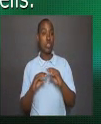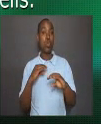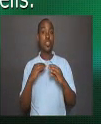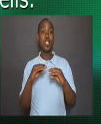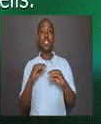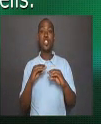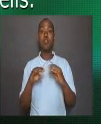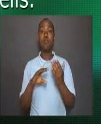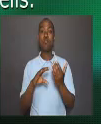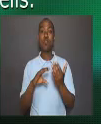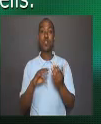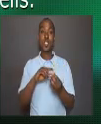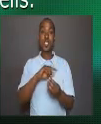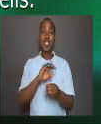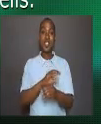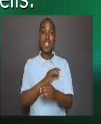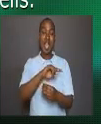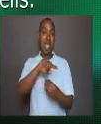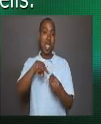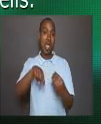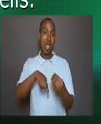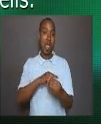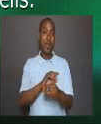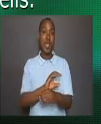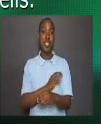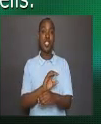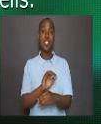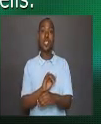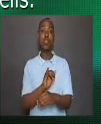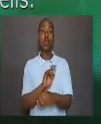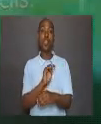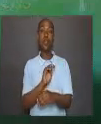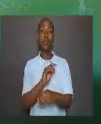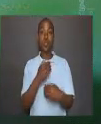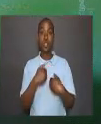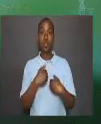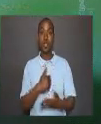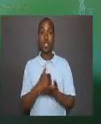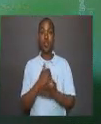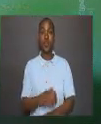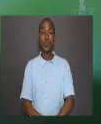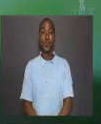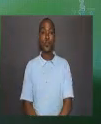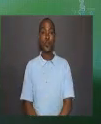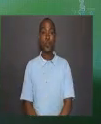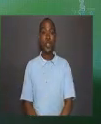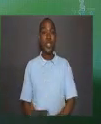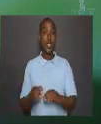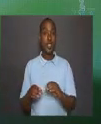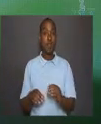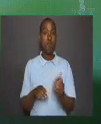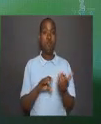cells as opposed to the cytoplasm of the cells. If the fluid